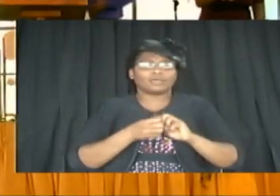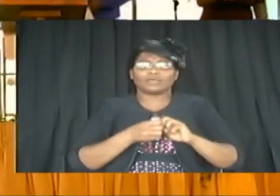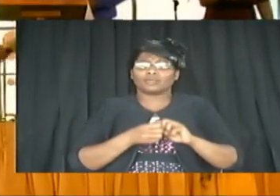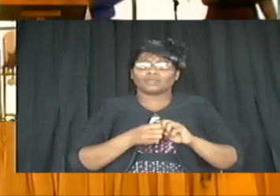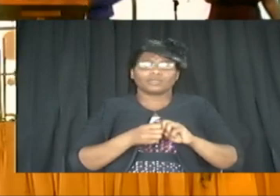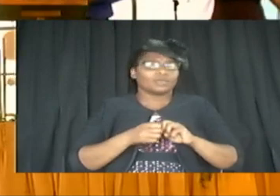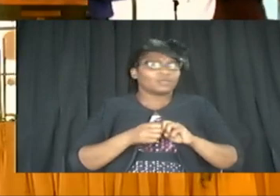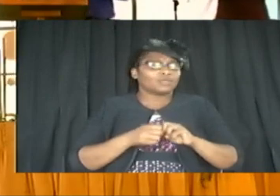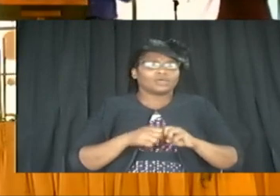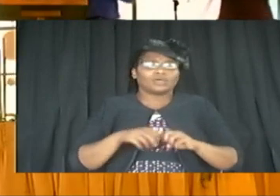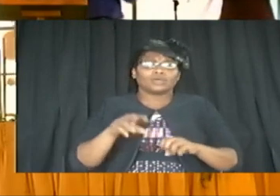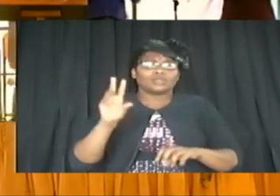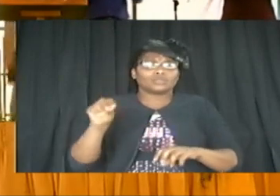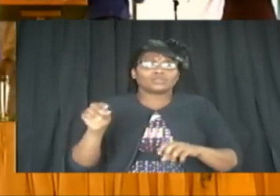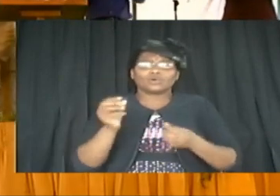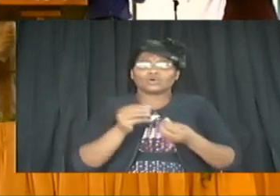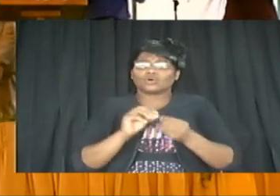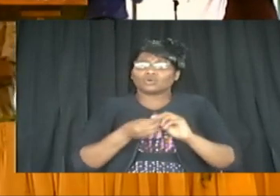Vision.